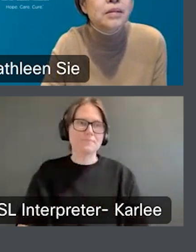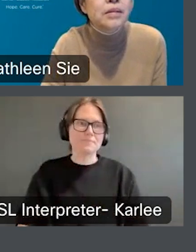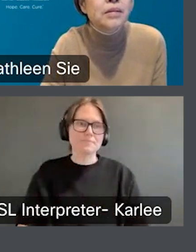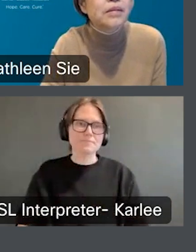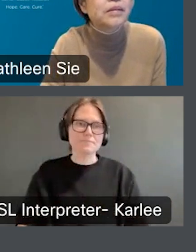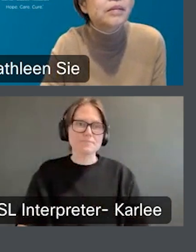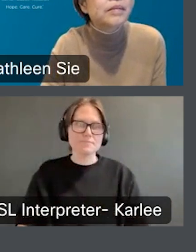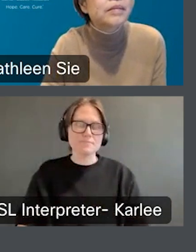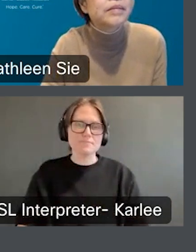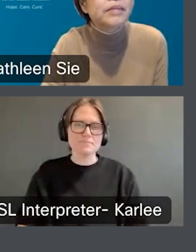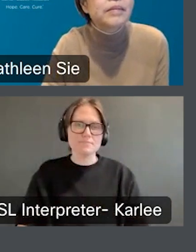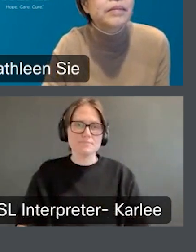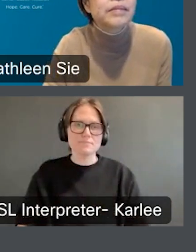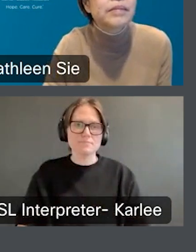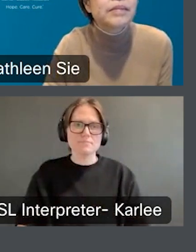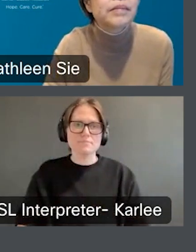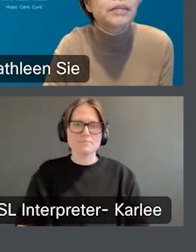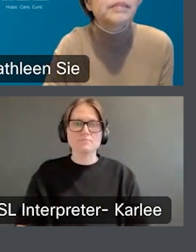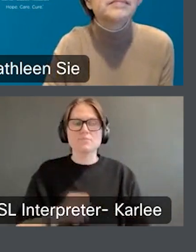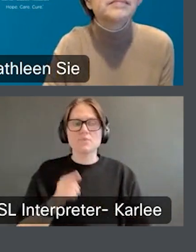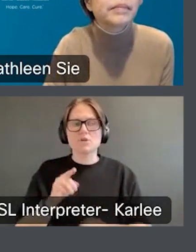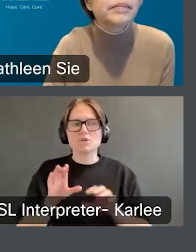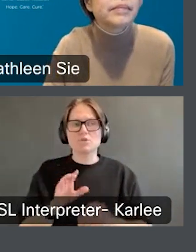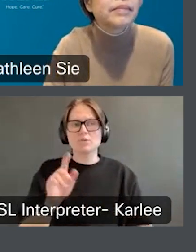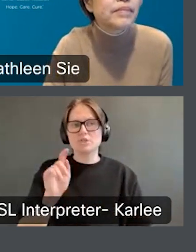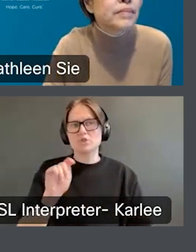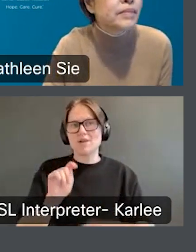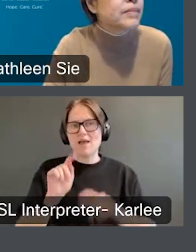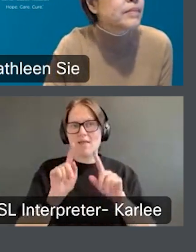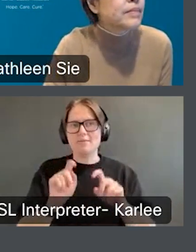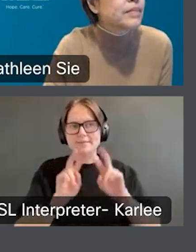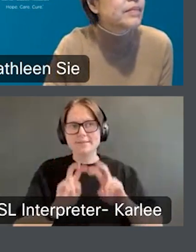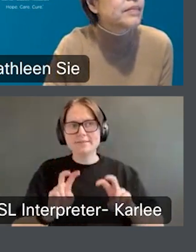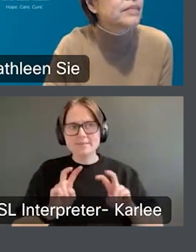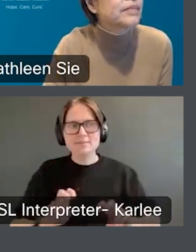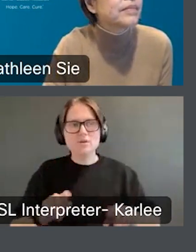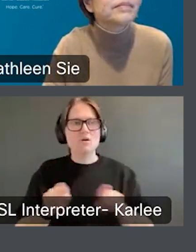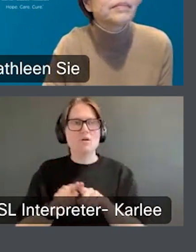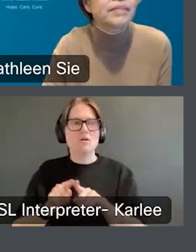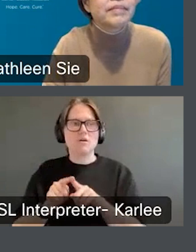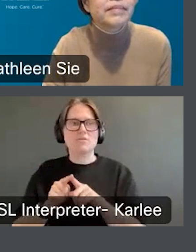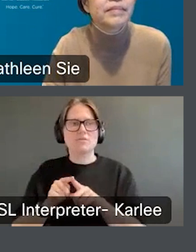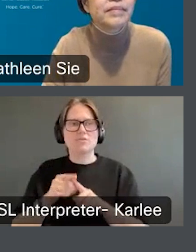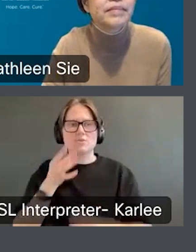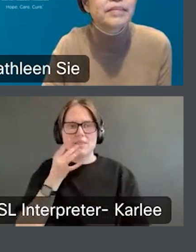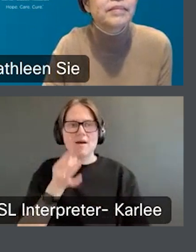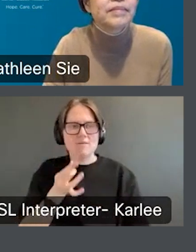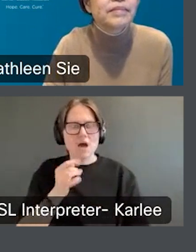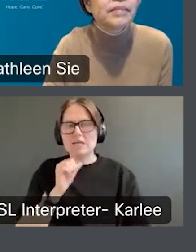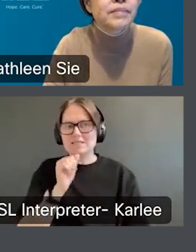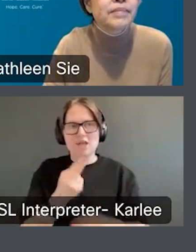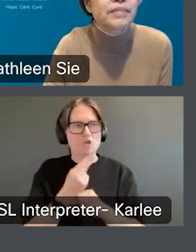at urinalysis and also saliva. They're not using blood spot.